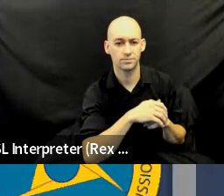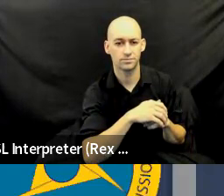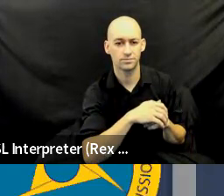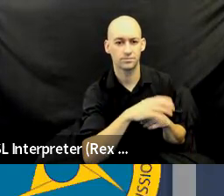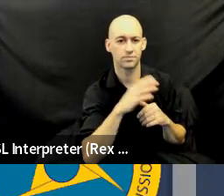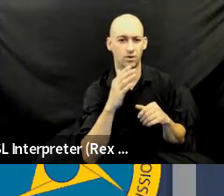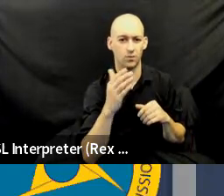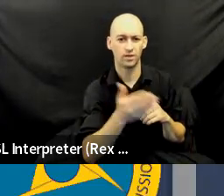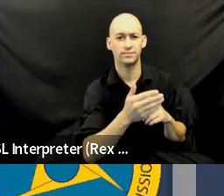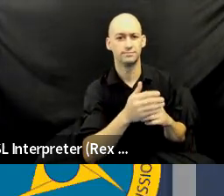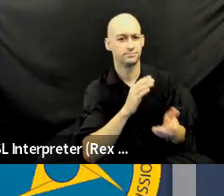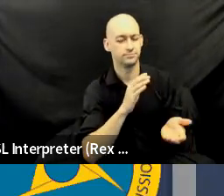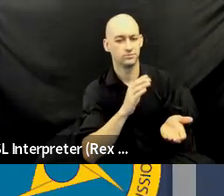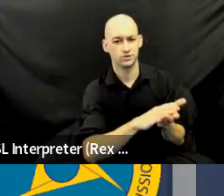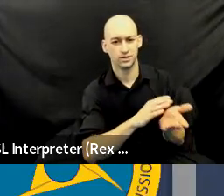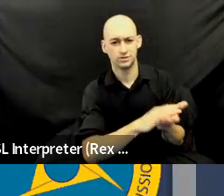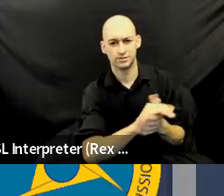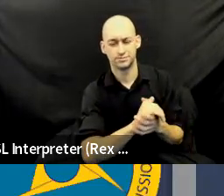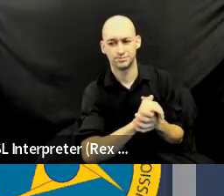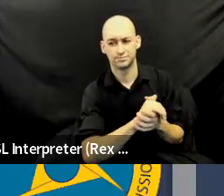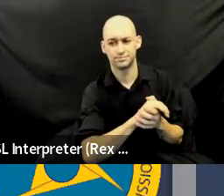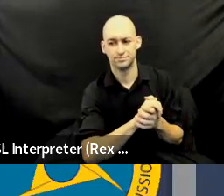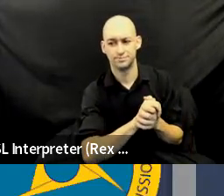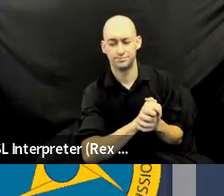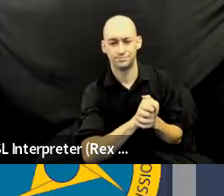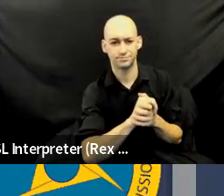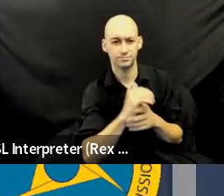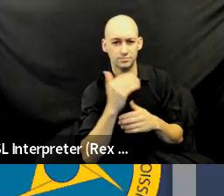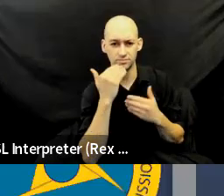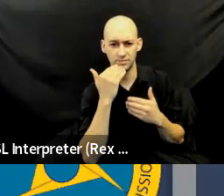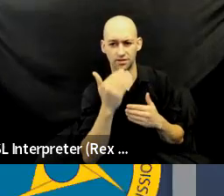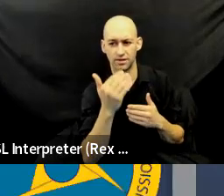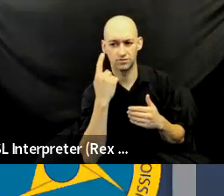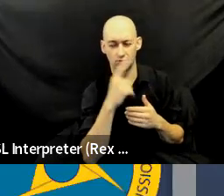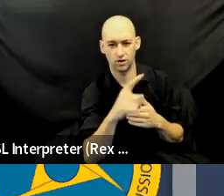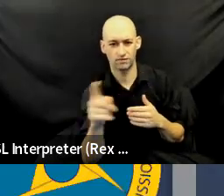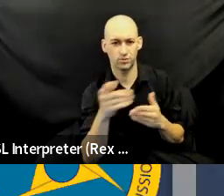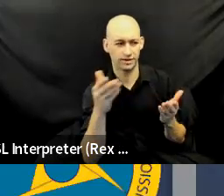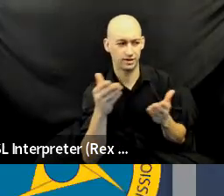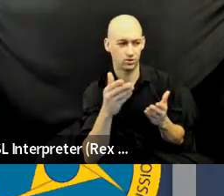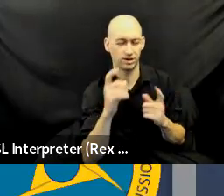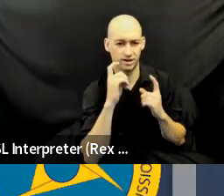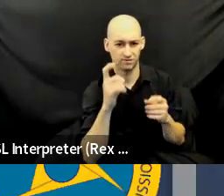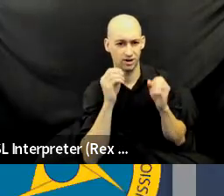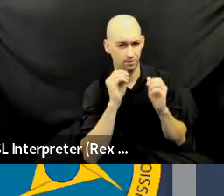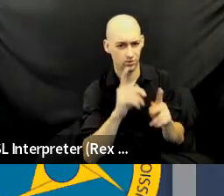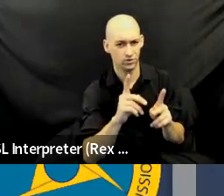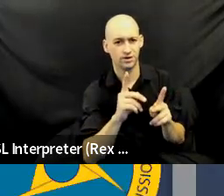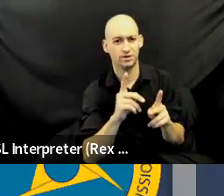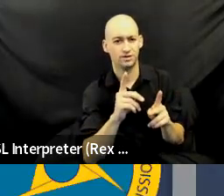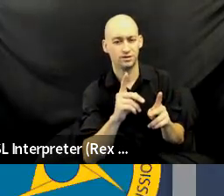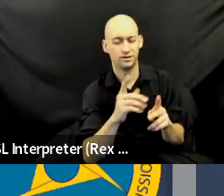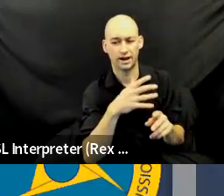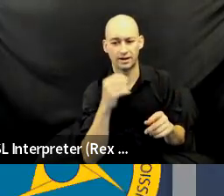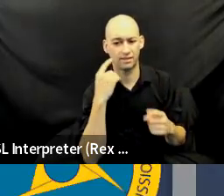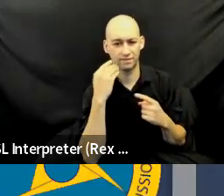Welcome and congratulations. Thank you. First of all, I want to say thank you to all of you here for giving us the opportunity, and thank you